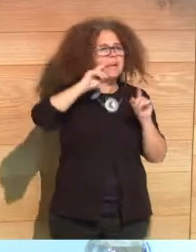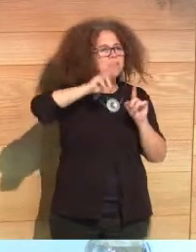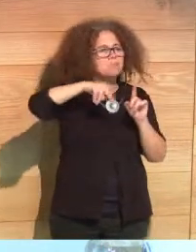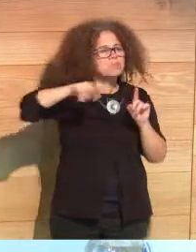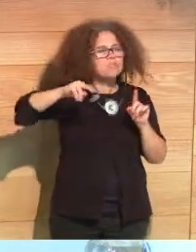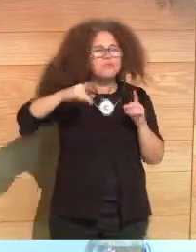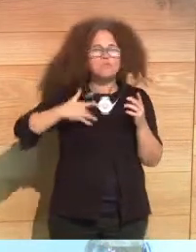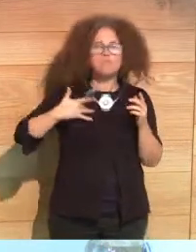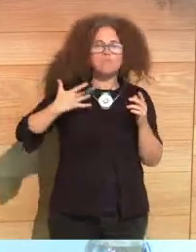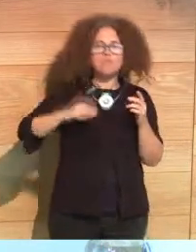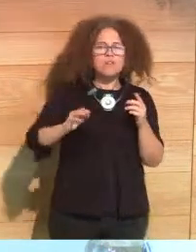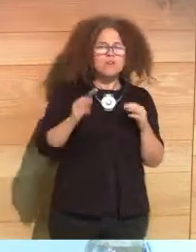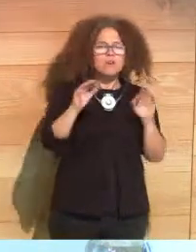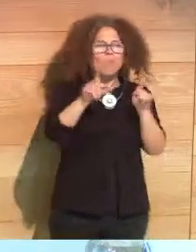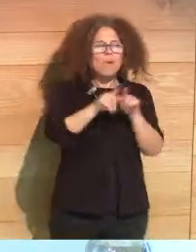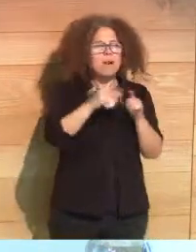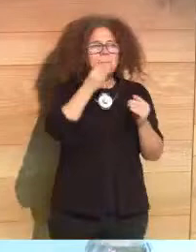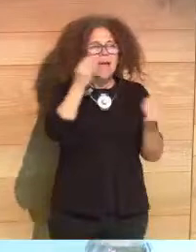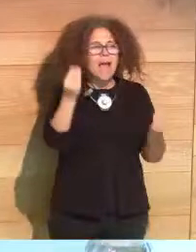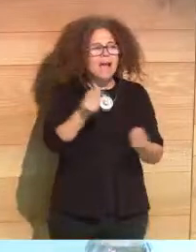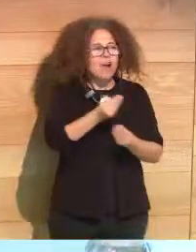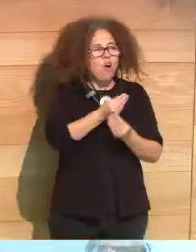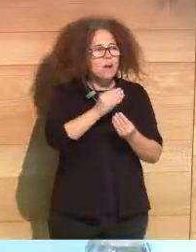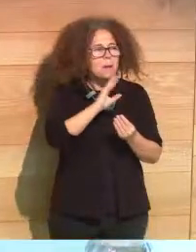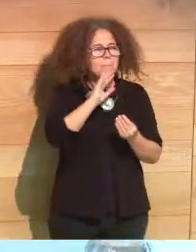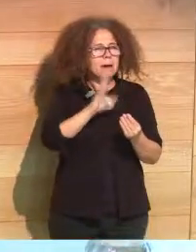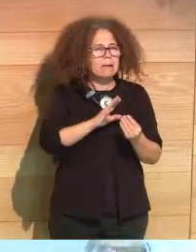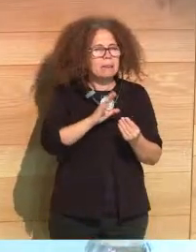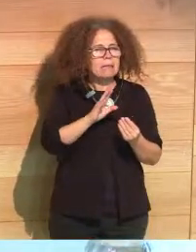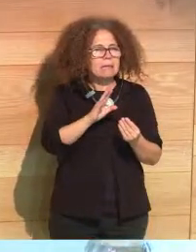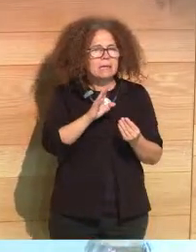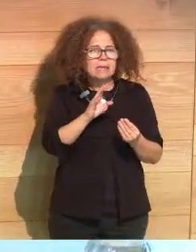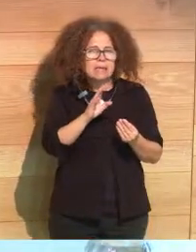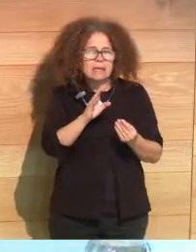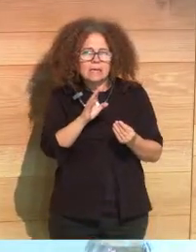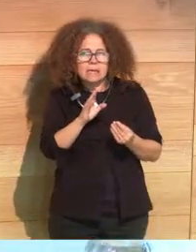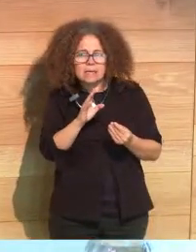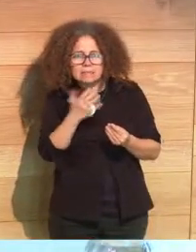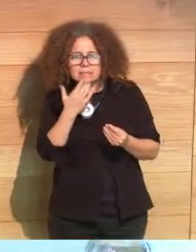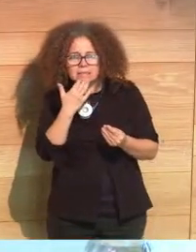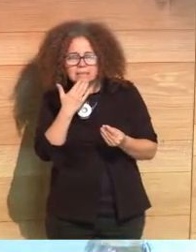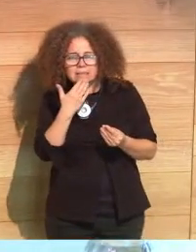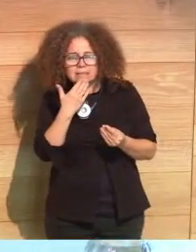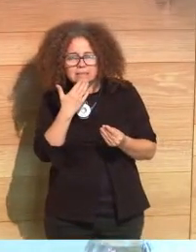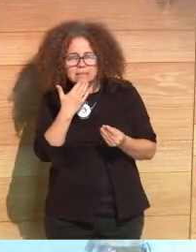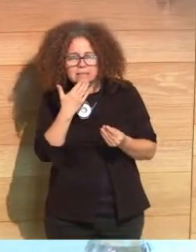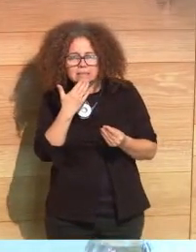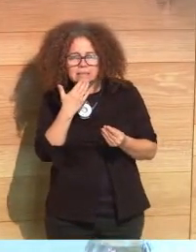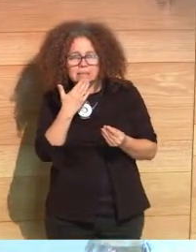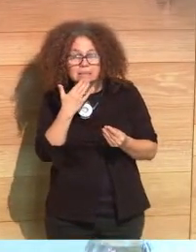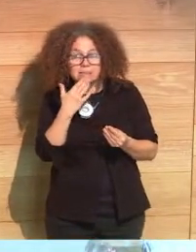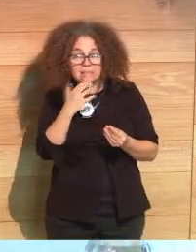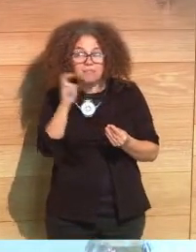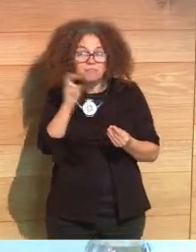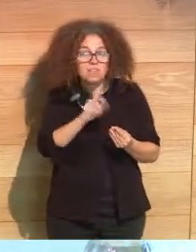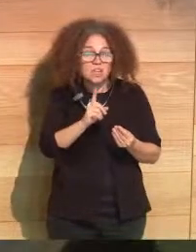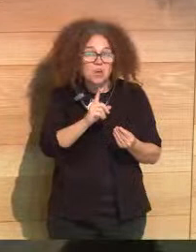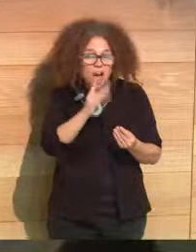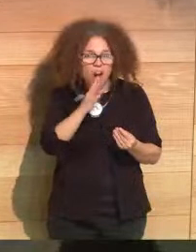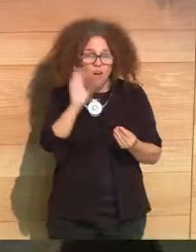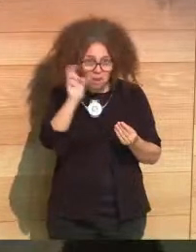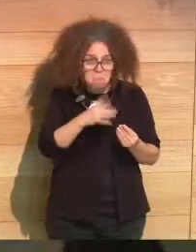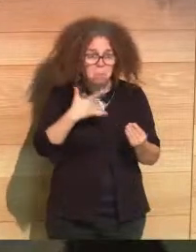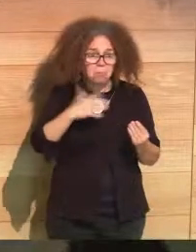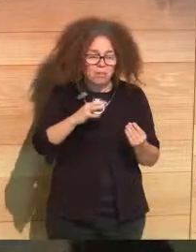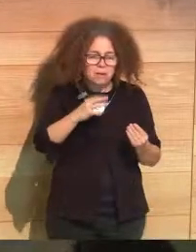could have been if we had not been forced to be stuck in our studio for the past couple of months. But it's been so strange to be in